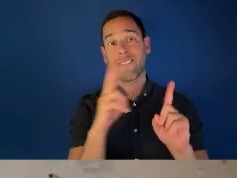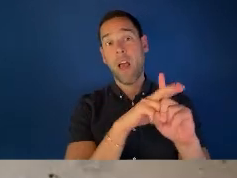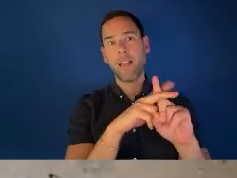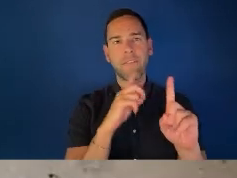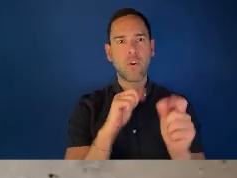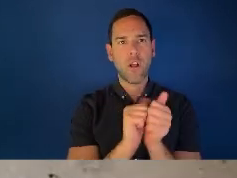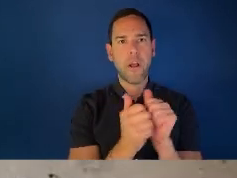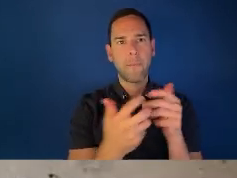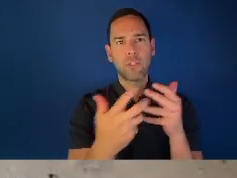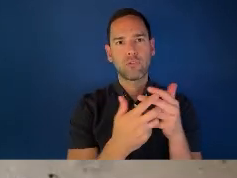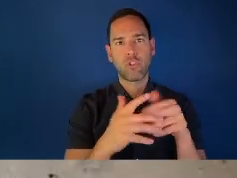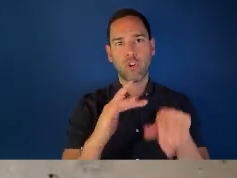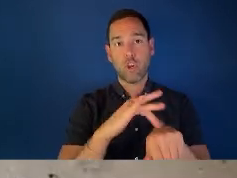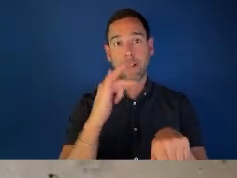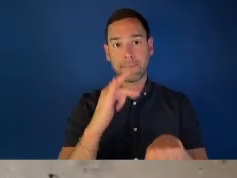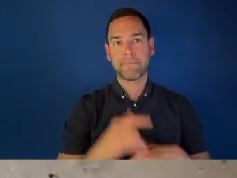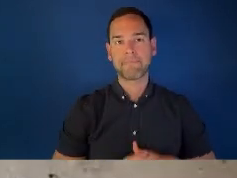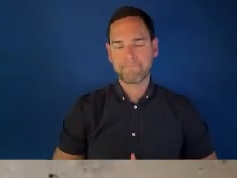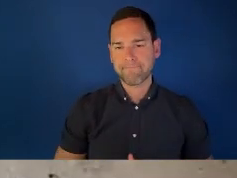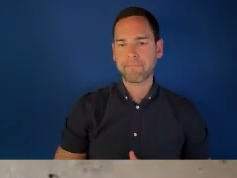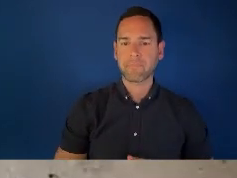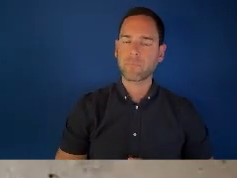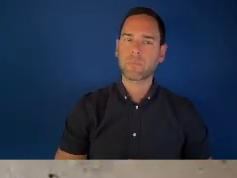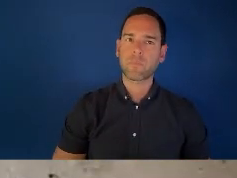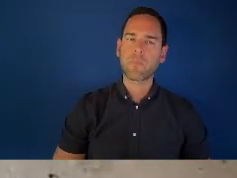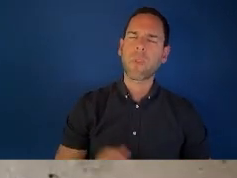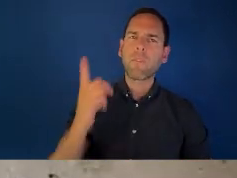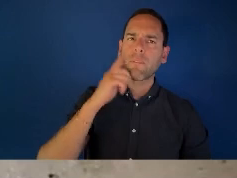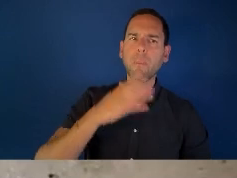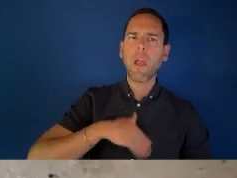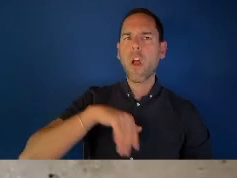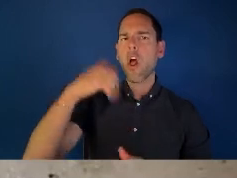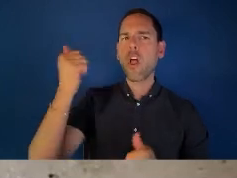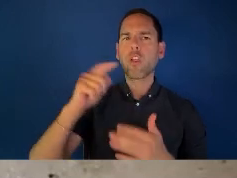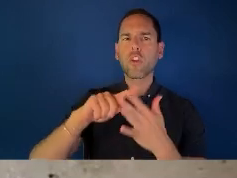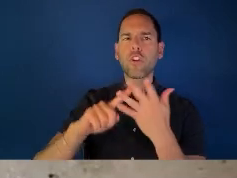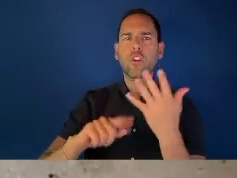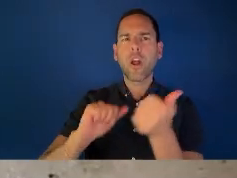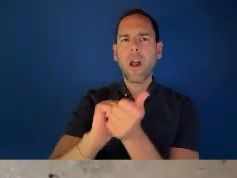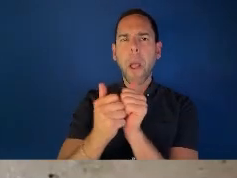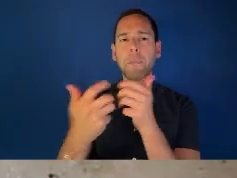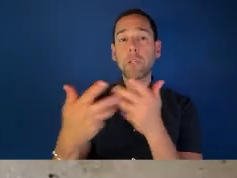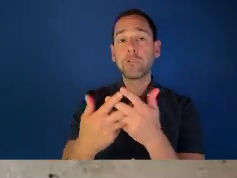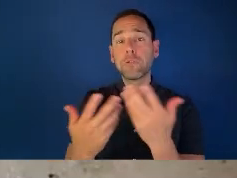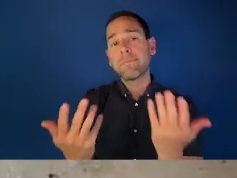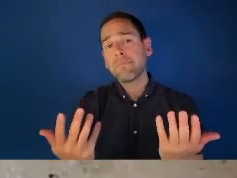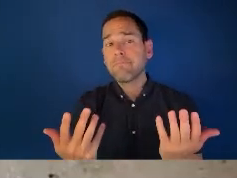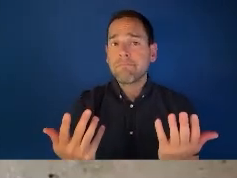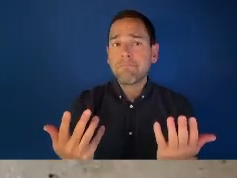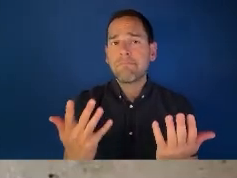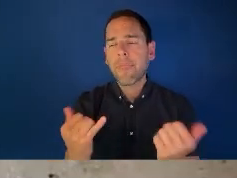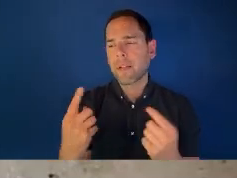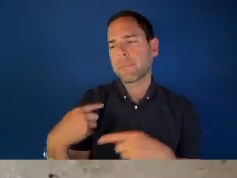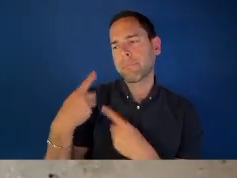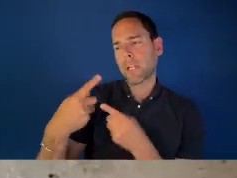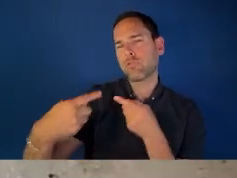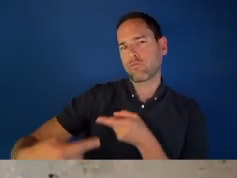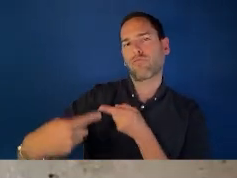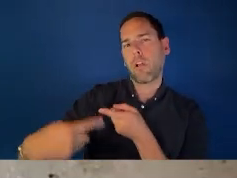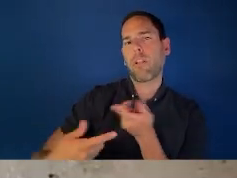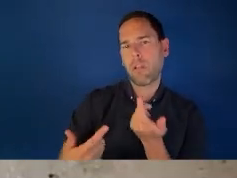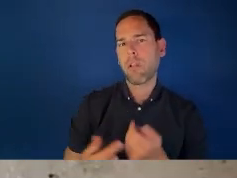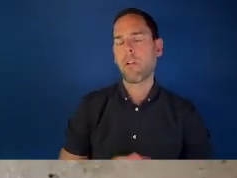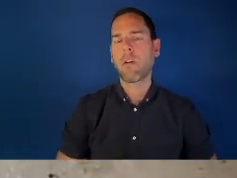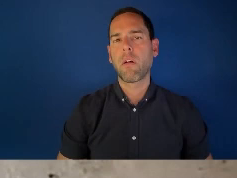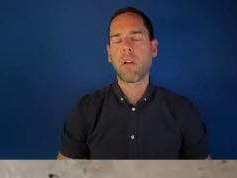them, so I often am kind of just put in a place where, again, I'm doing my best to keep up with everyone